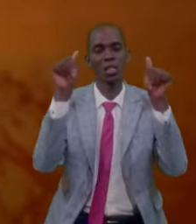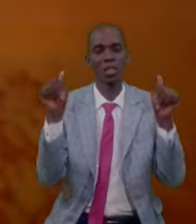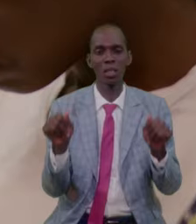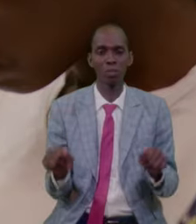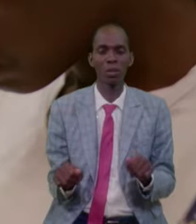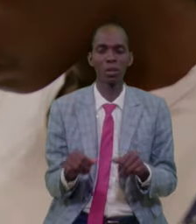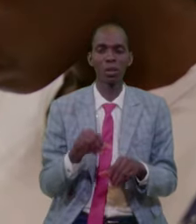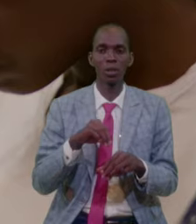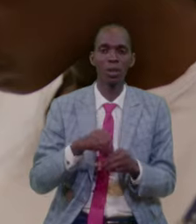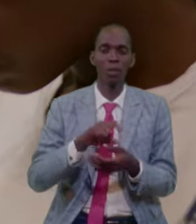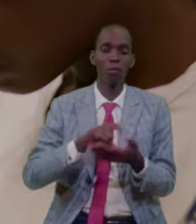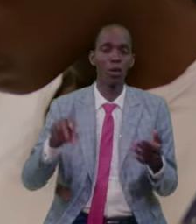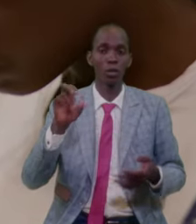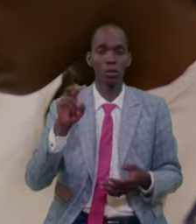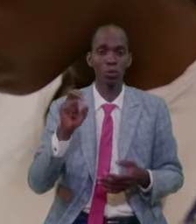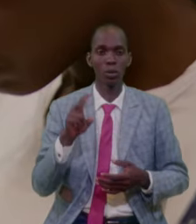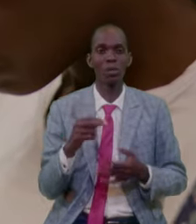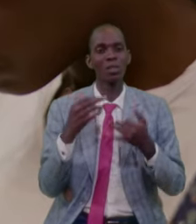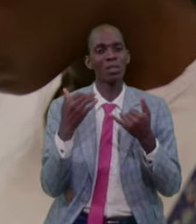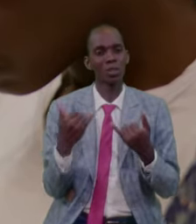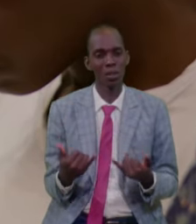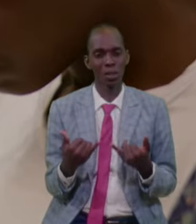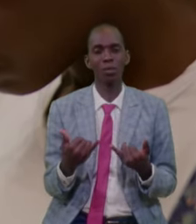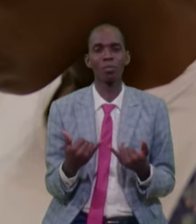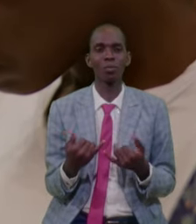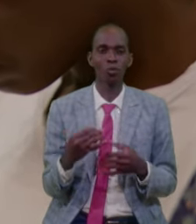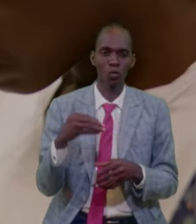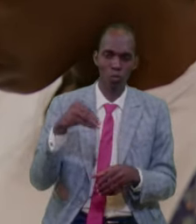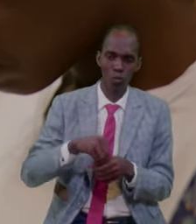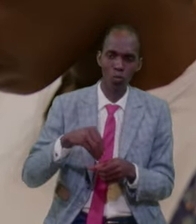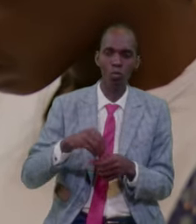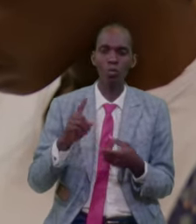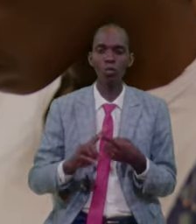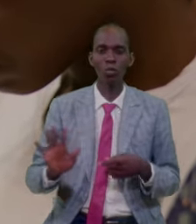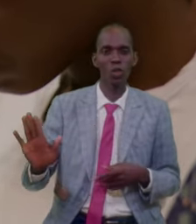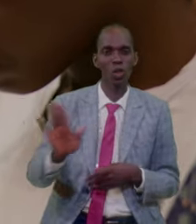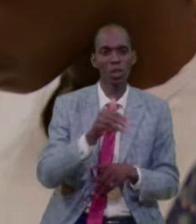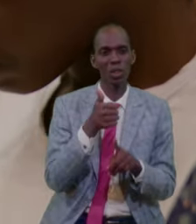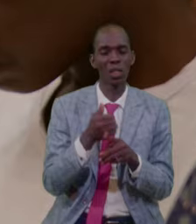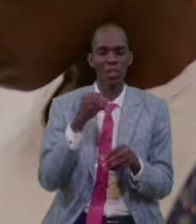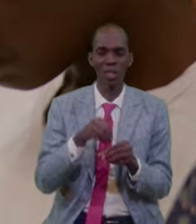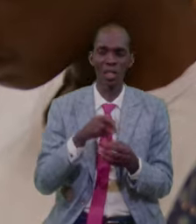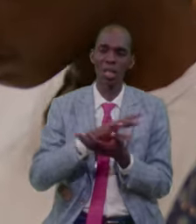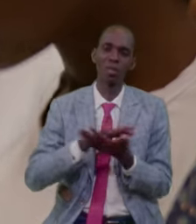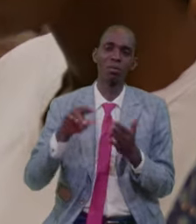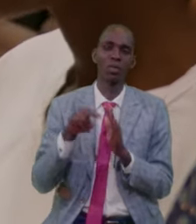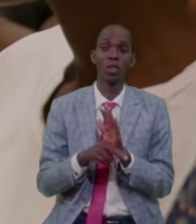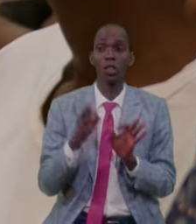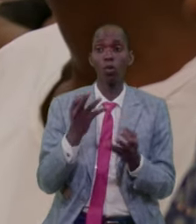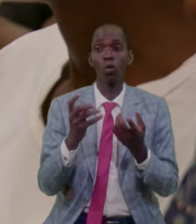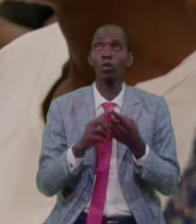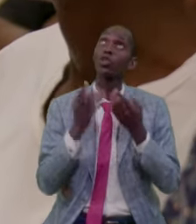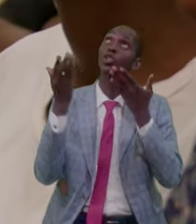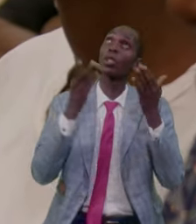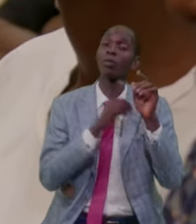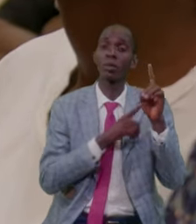12. In verse 12, now it says, sow to yourselves in righteousness. If you're going to serve the Lord,